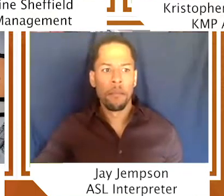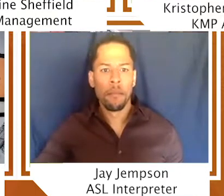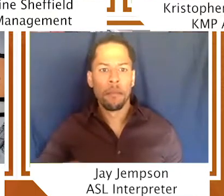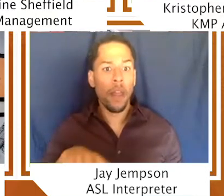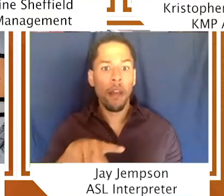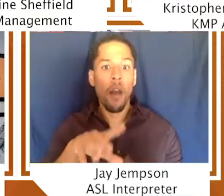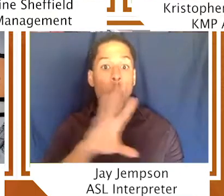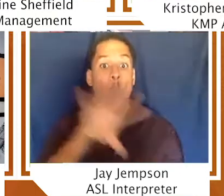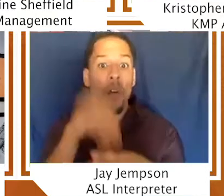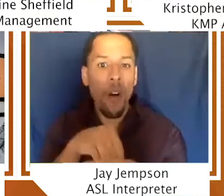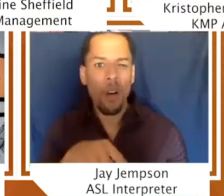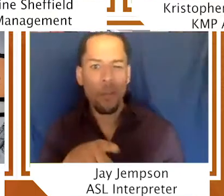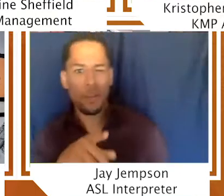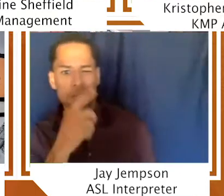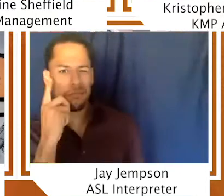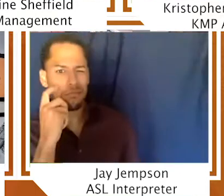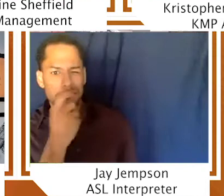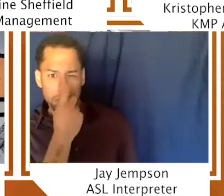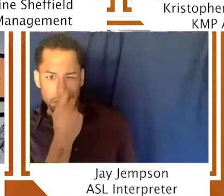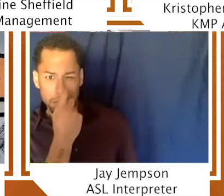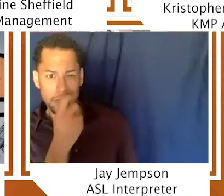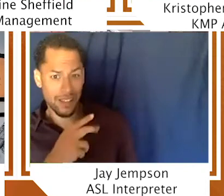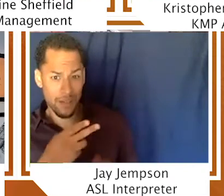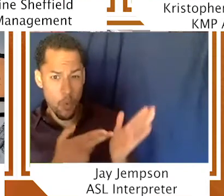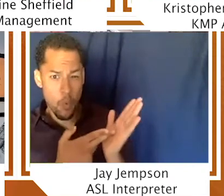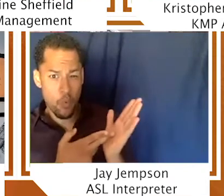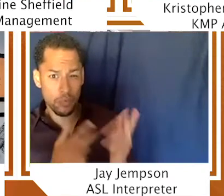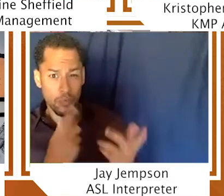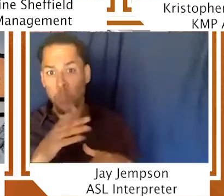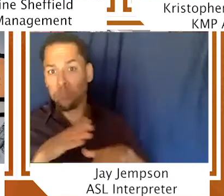to, you know? So how are you feeling about that?